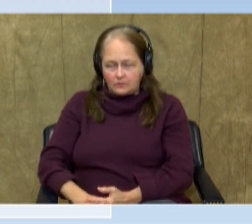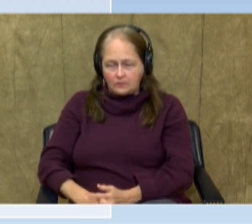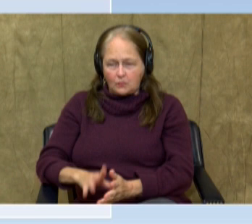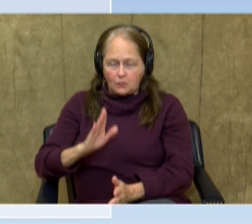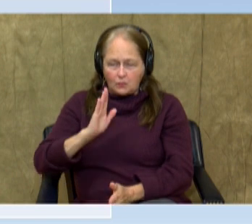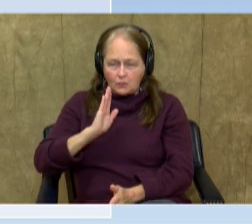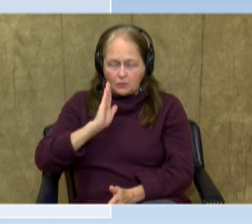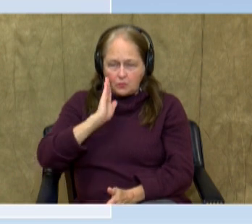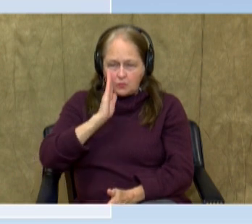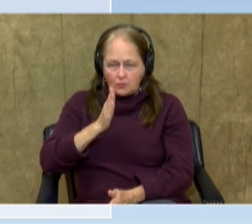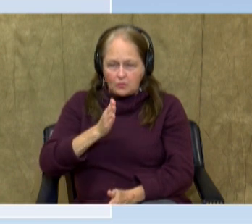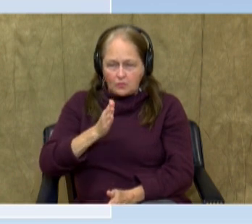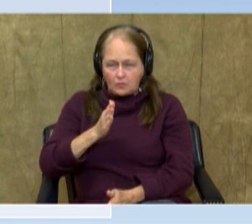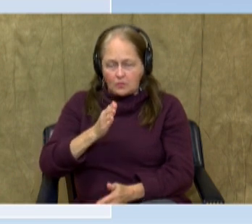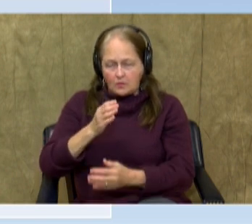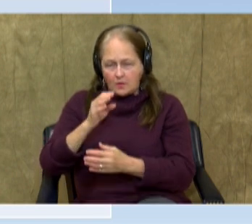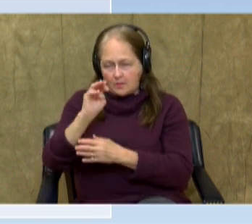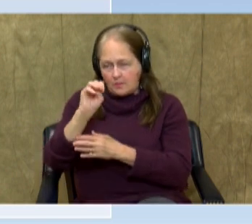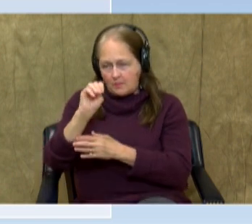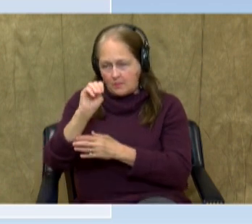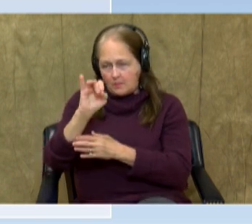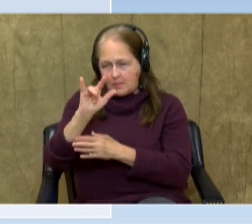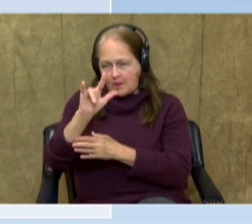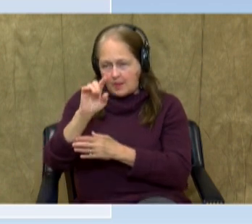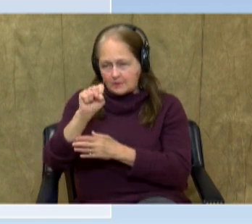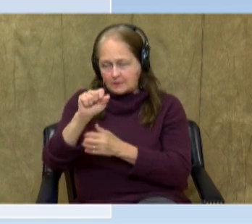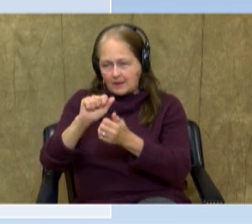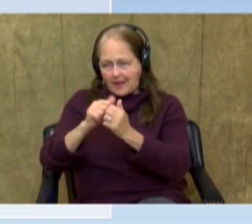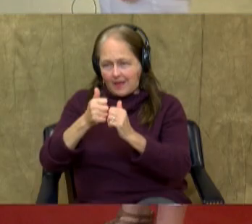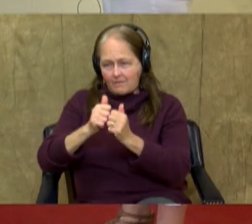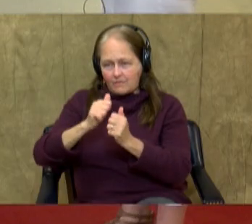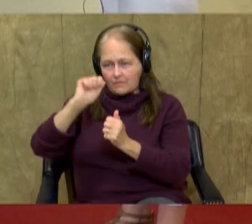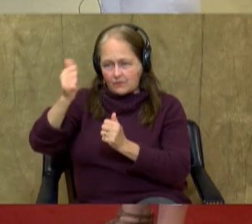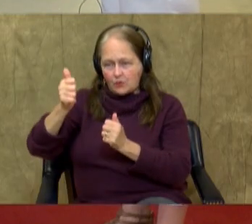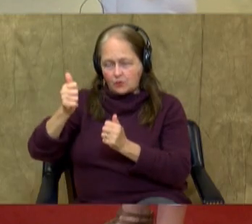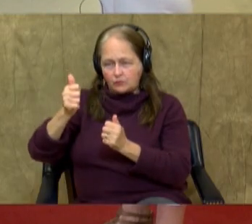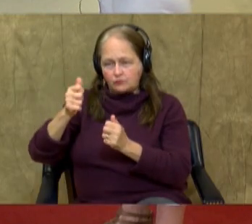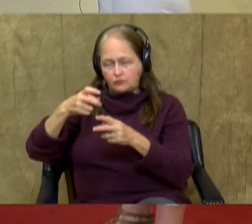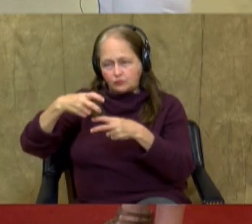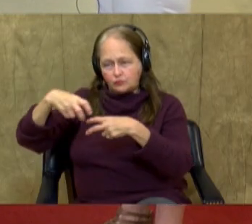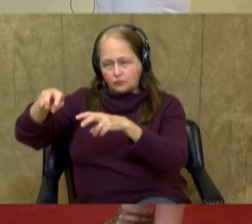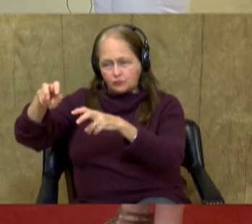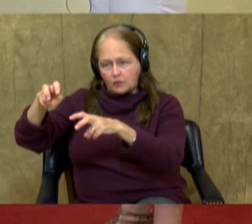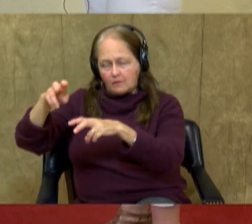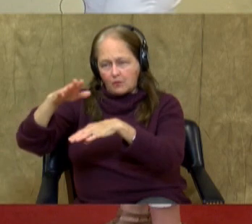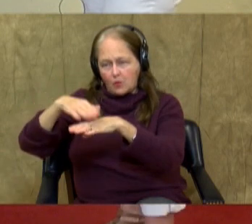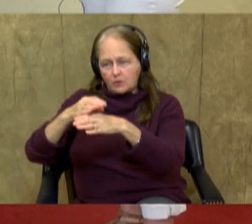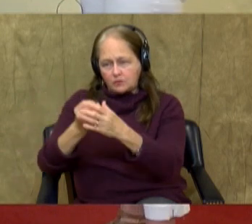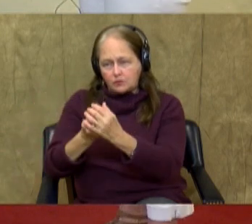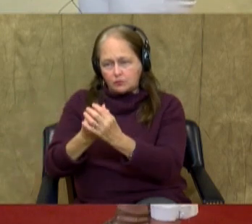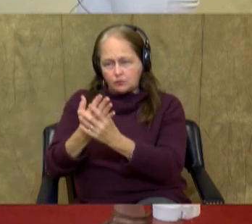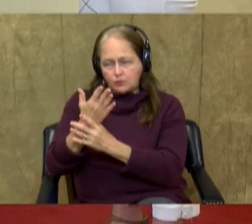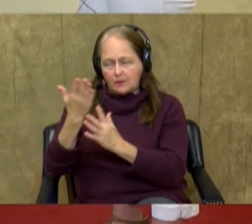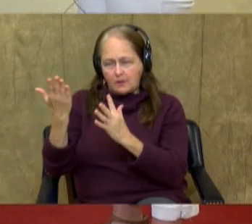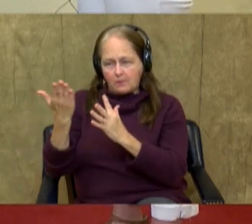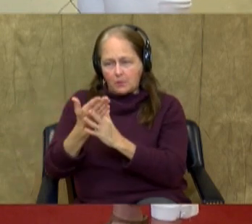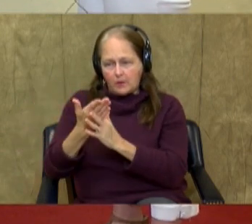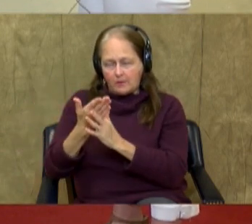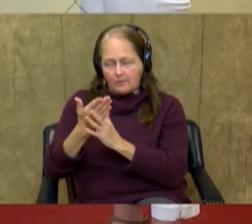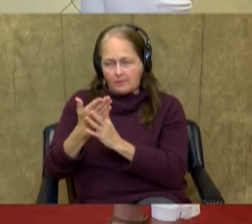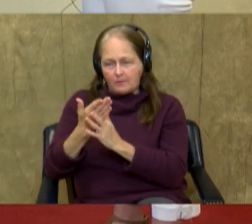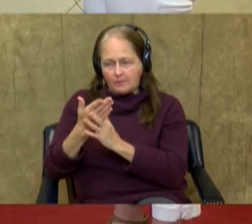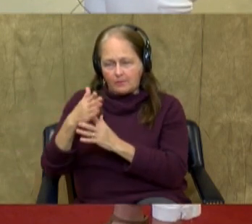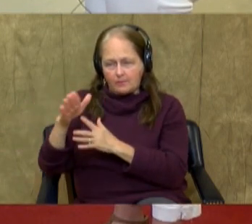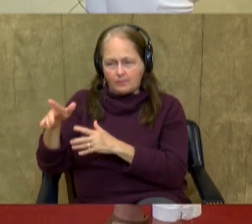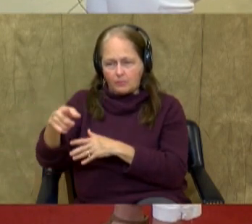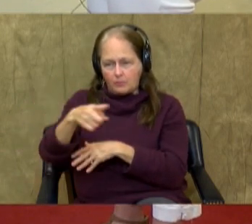And we're looking at miles traveled over spring break. So what we're going to do on this